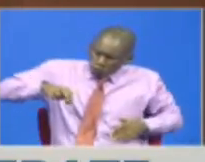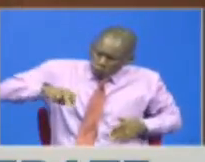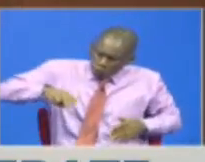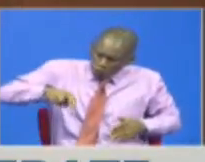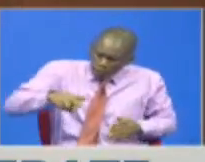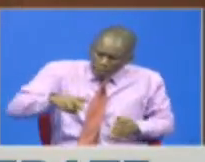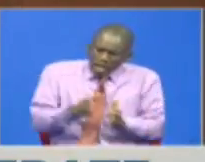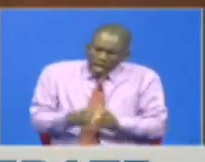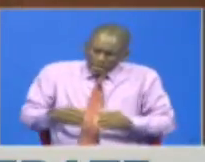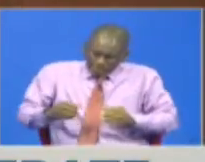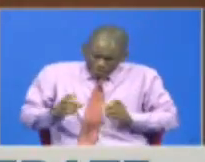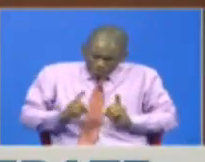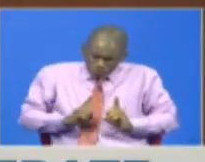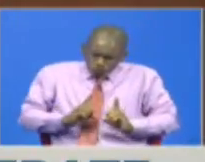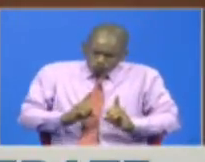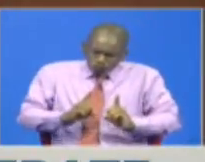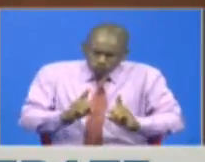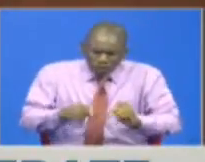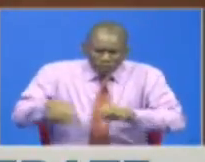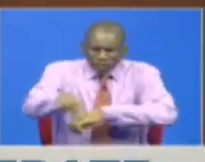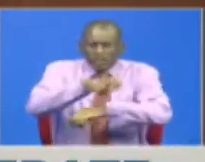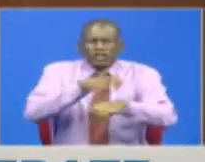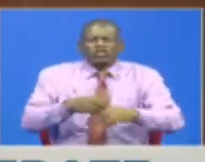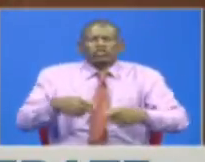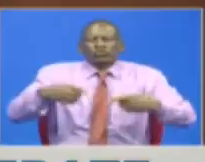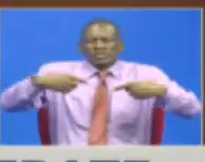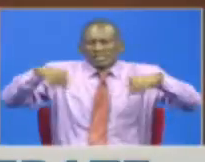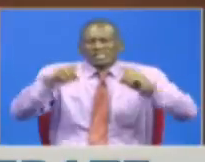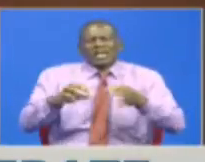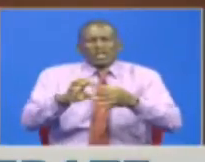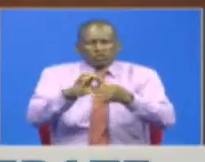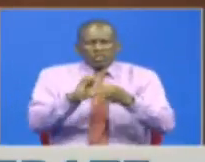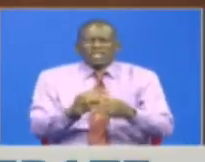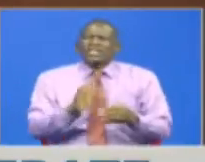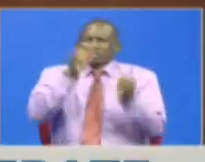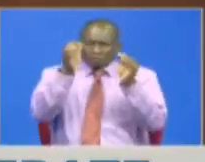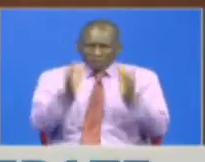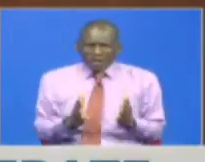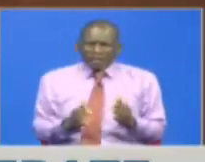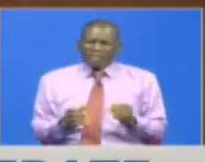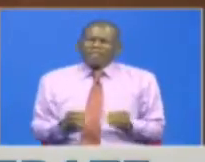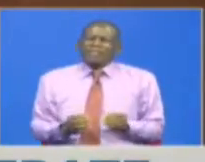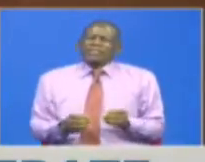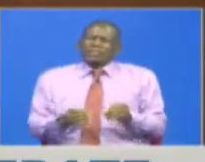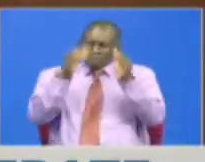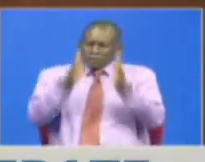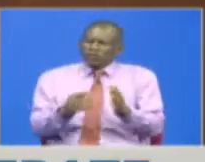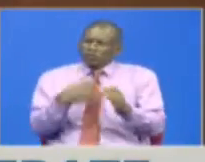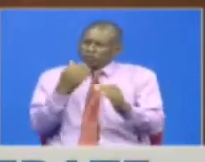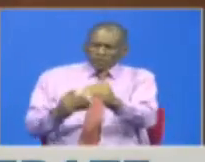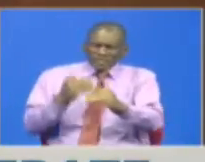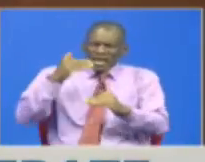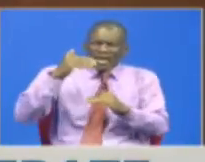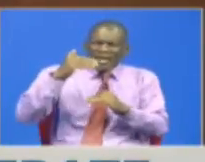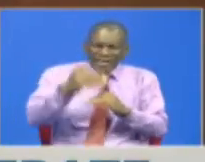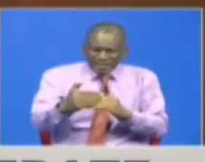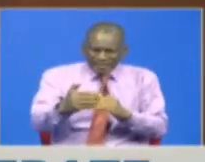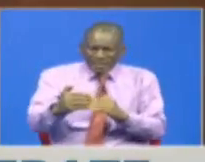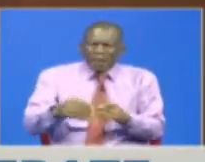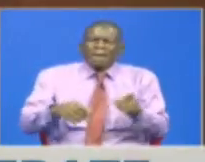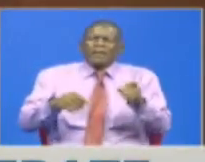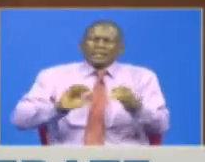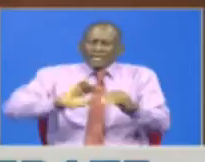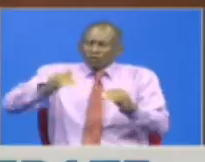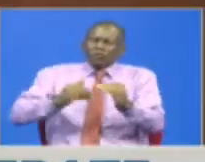to progress and unity. And therefore, Mr. Speaker, the feet that is ahead, the foot that is ahead, must not